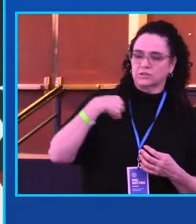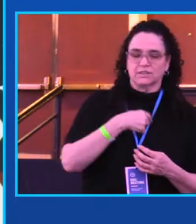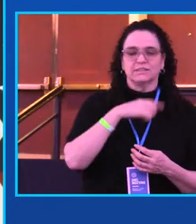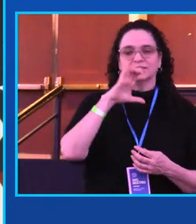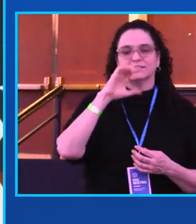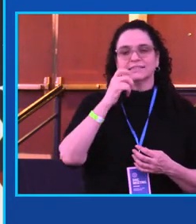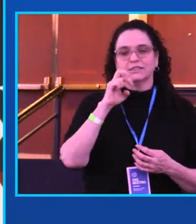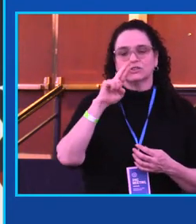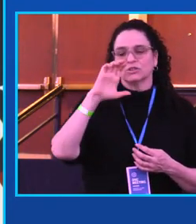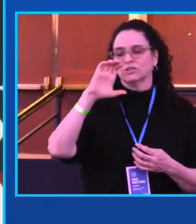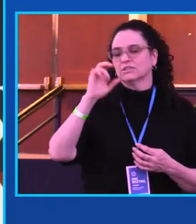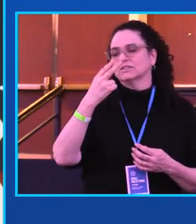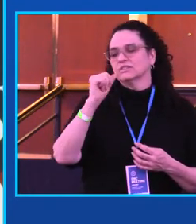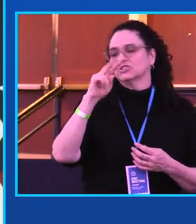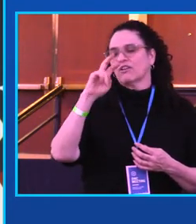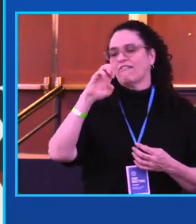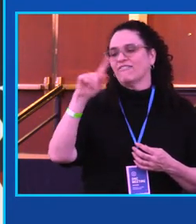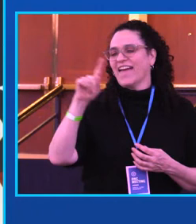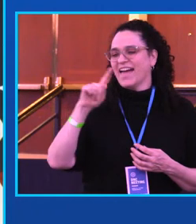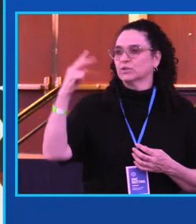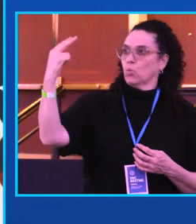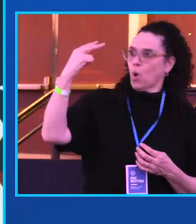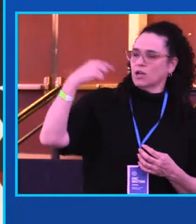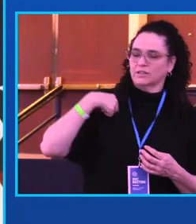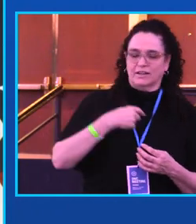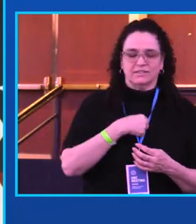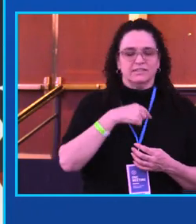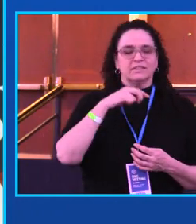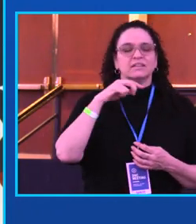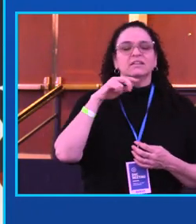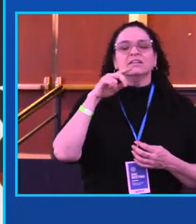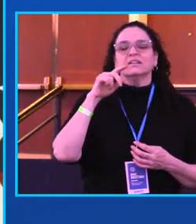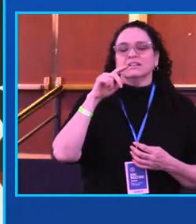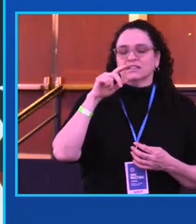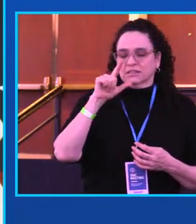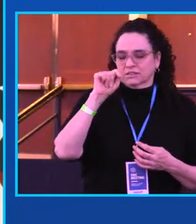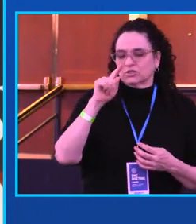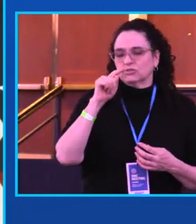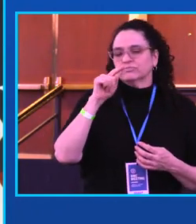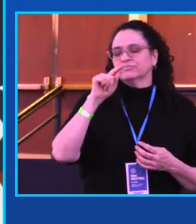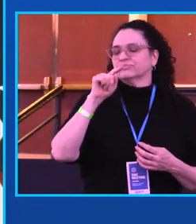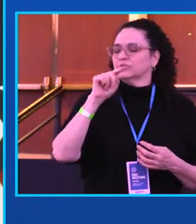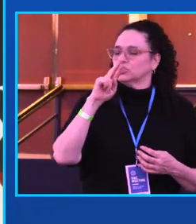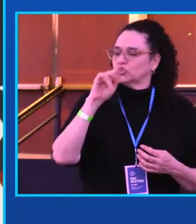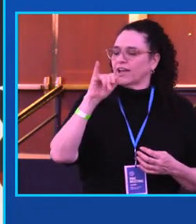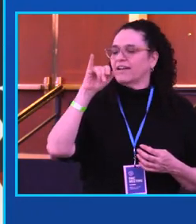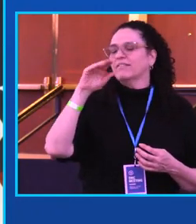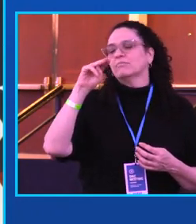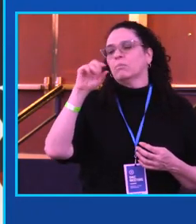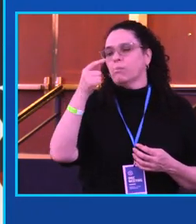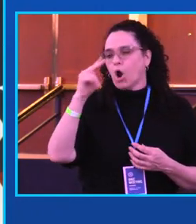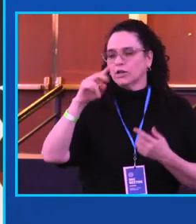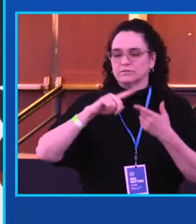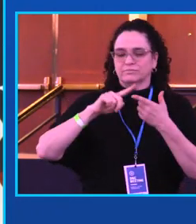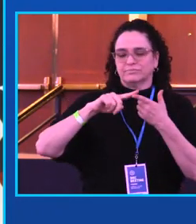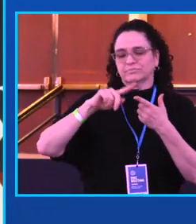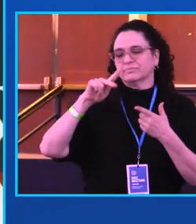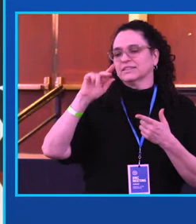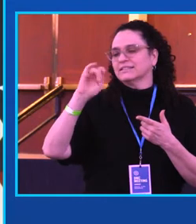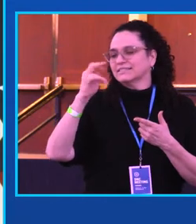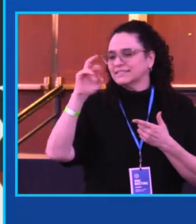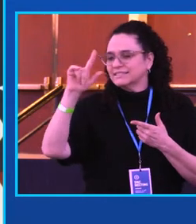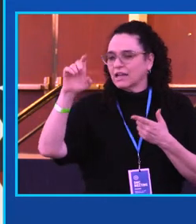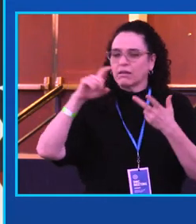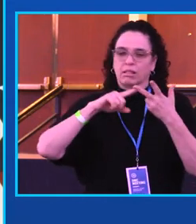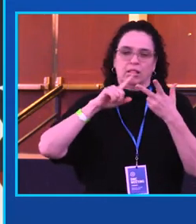us, because the Trayvon Martins, the Philando Castiles, the Sandra Blands, the Tamir Rices, the